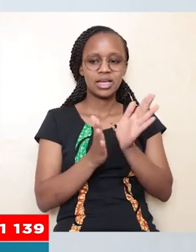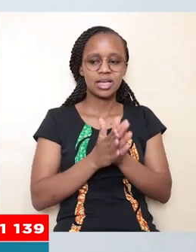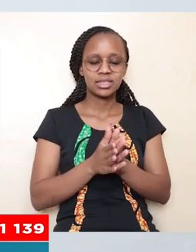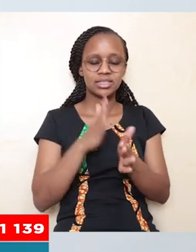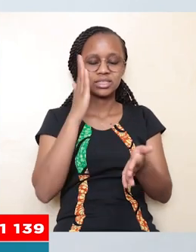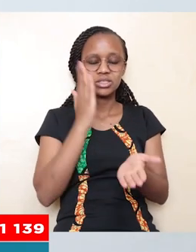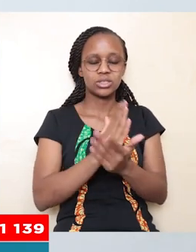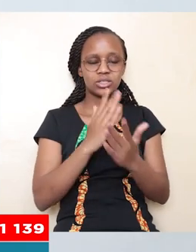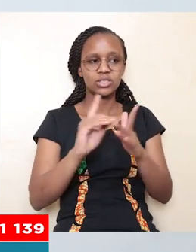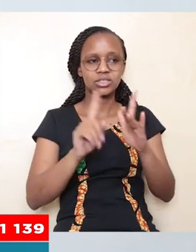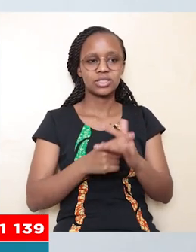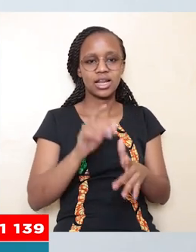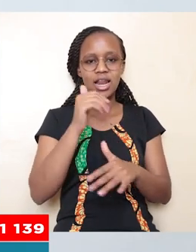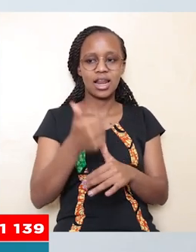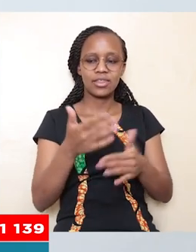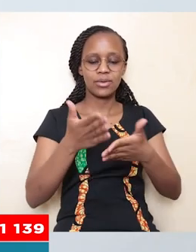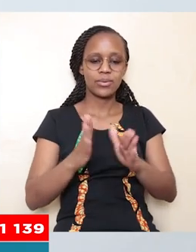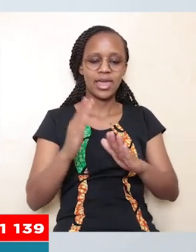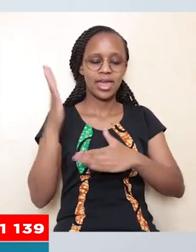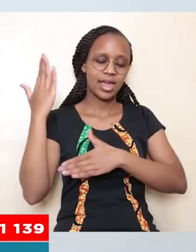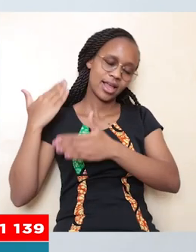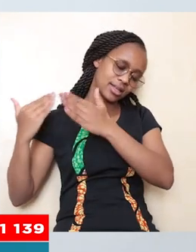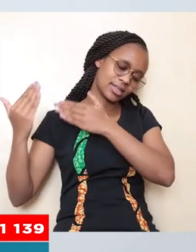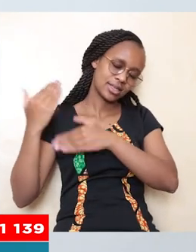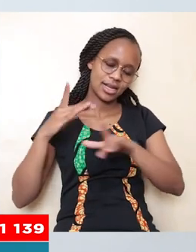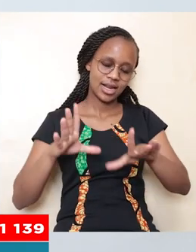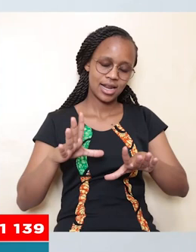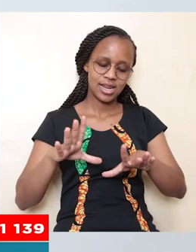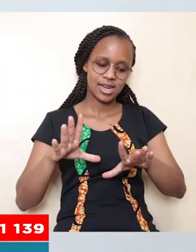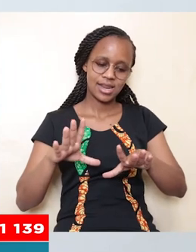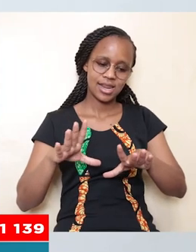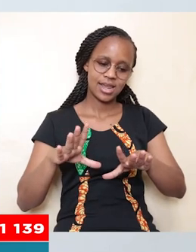to start another set of generational lineage.